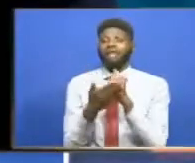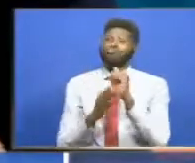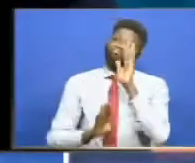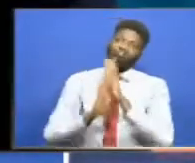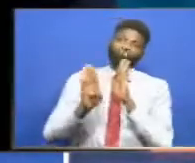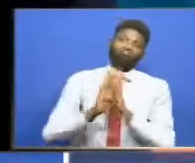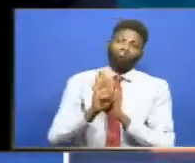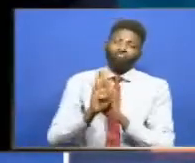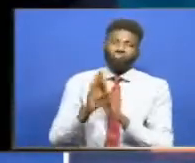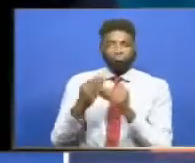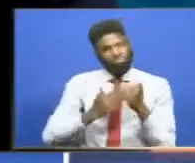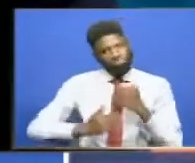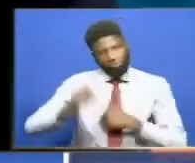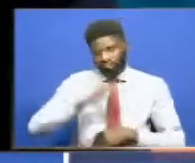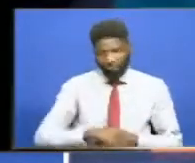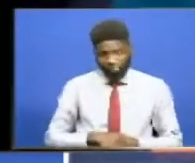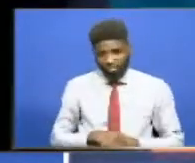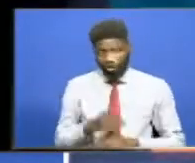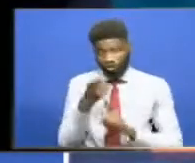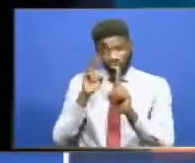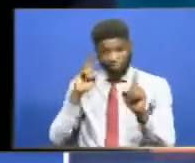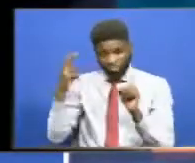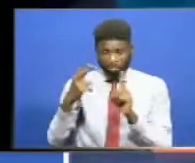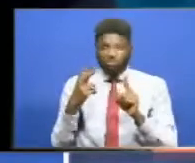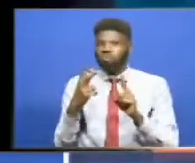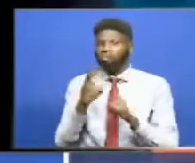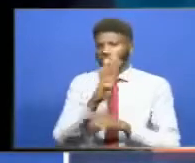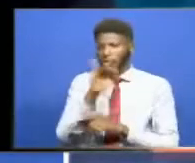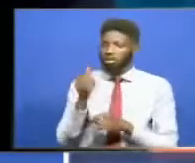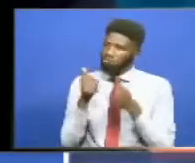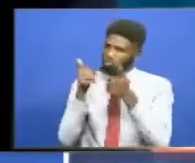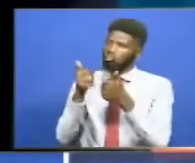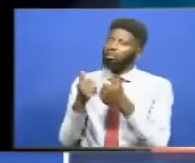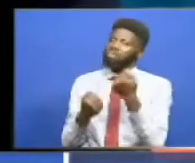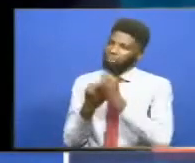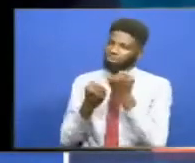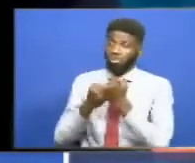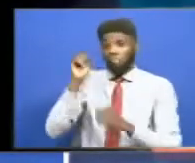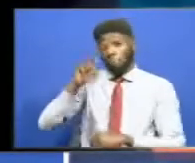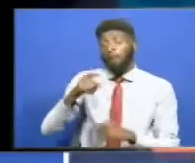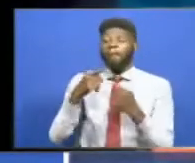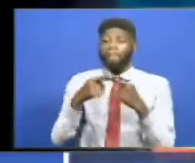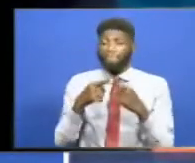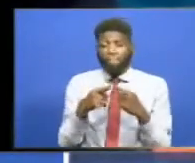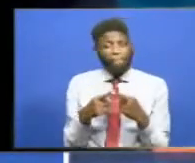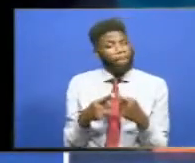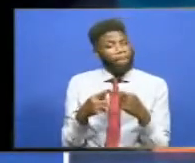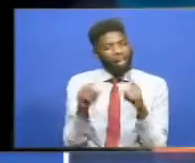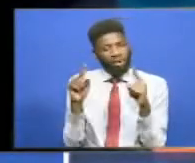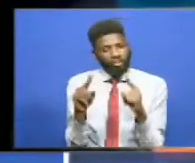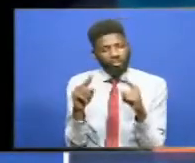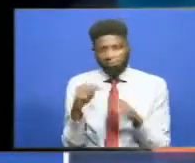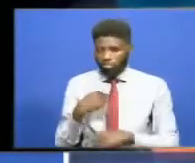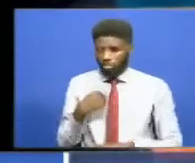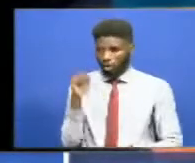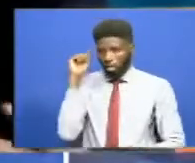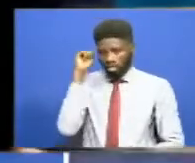So seen from that perspective, it's a very good thing and must be supported. However, I think